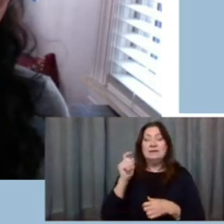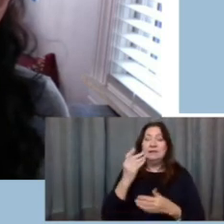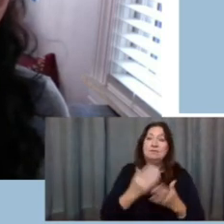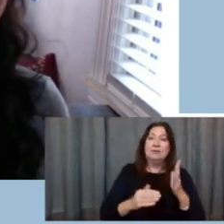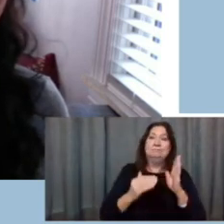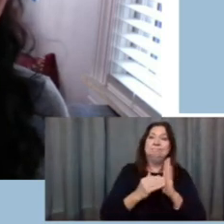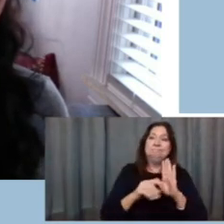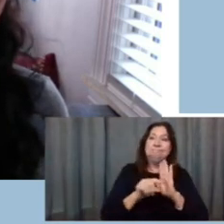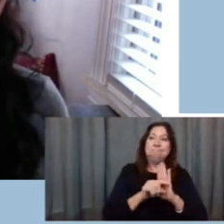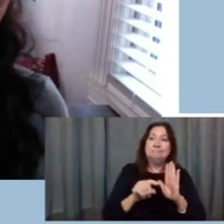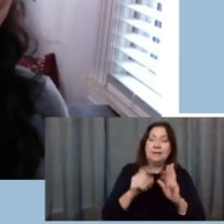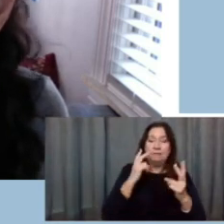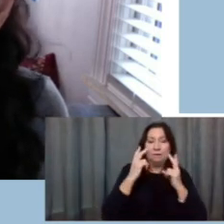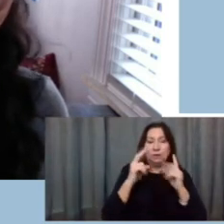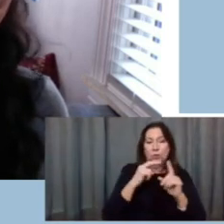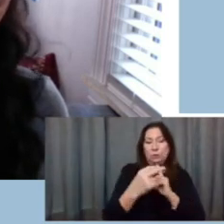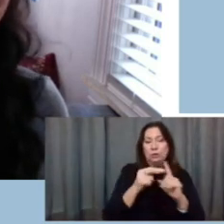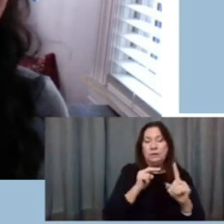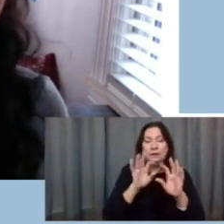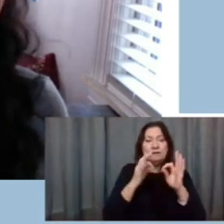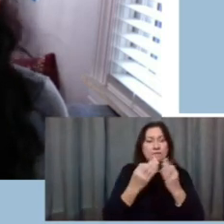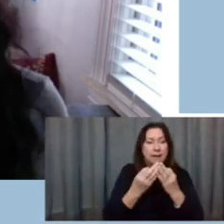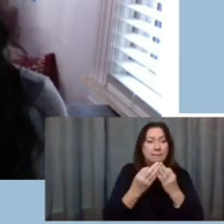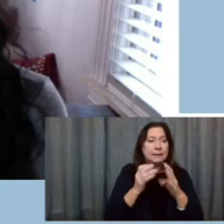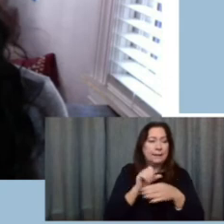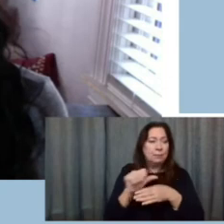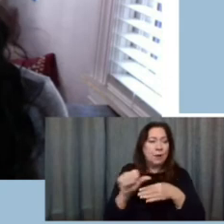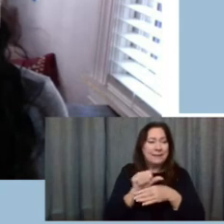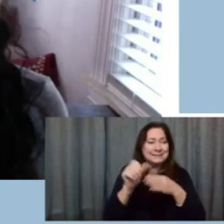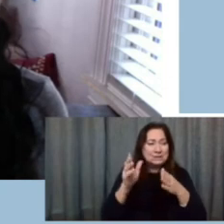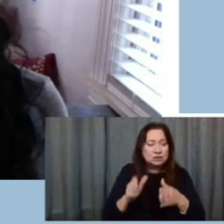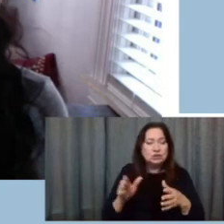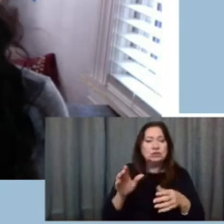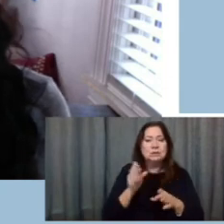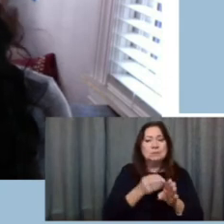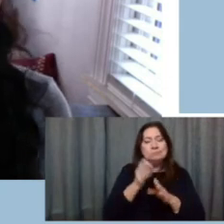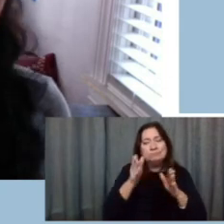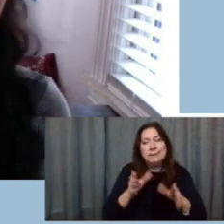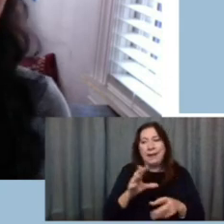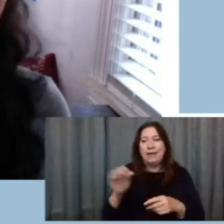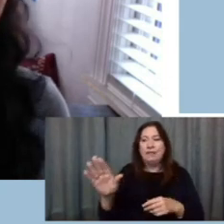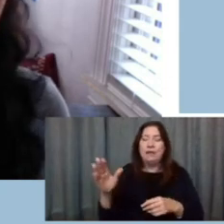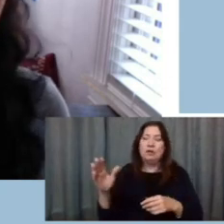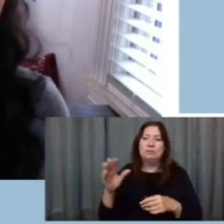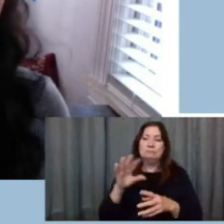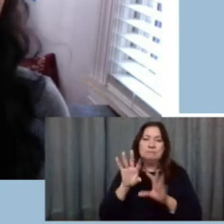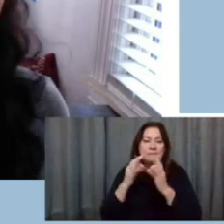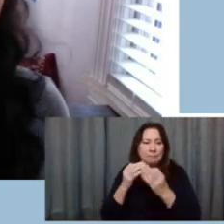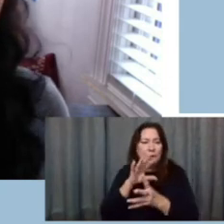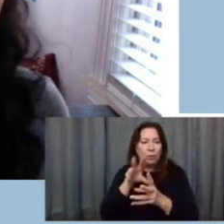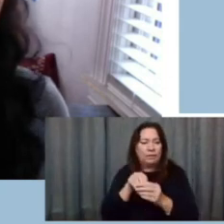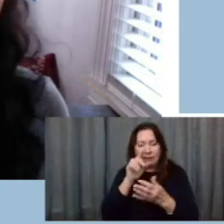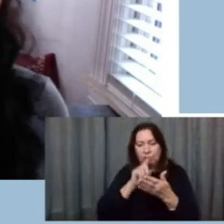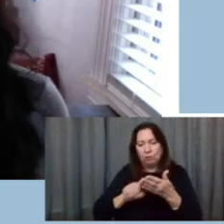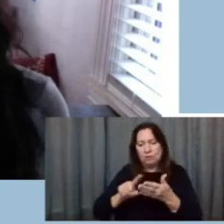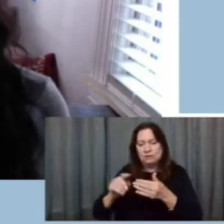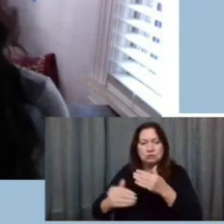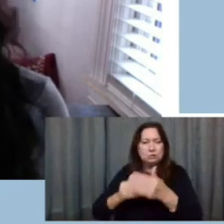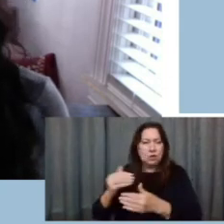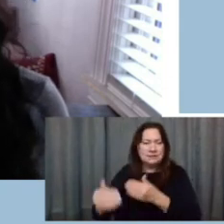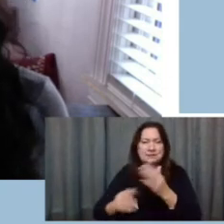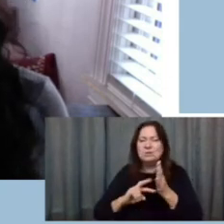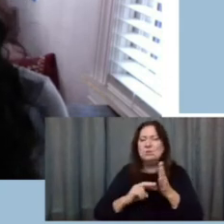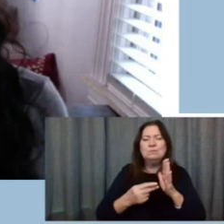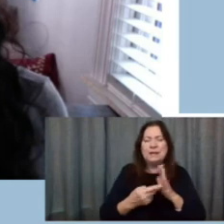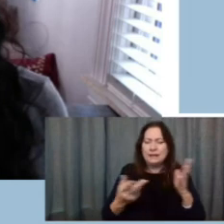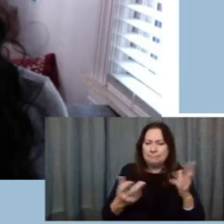of practitioners and families and young people in their participation in the research process. And part of what I mean by that is something I've